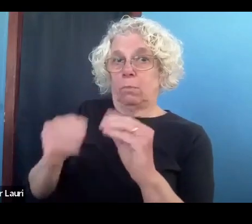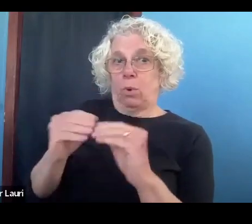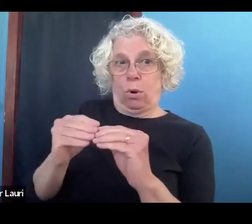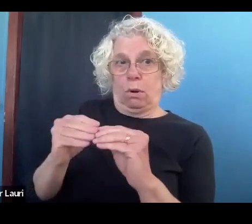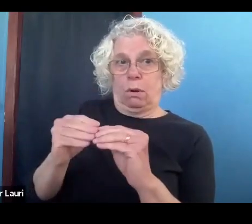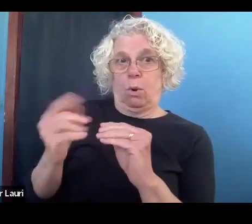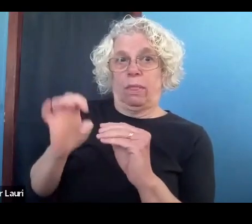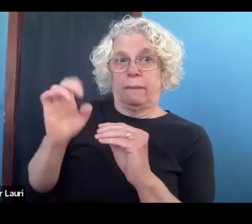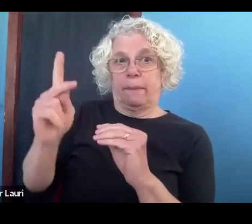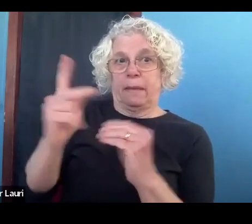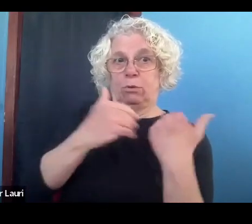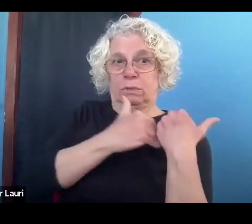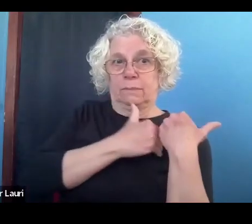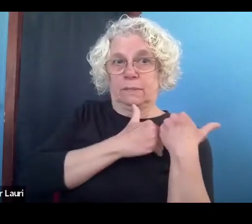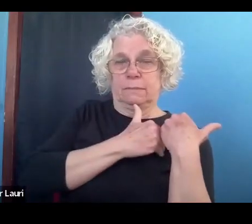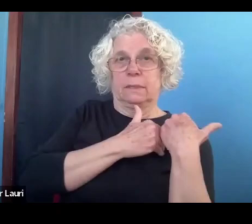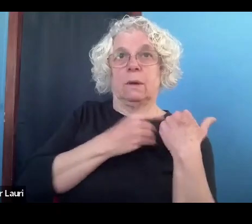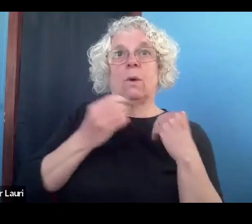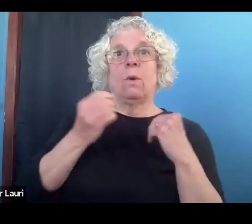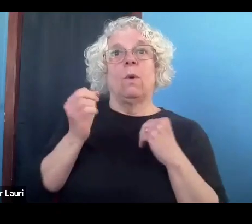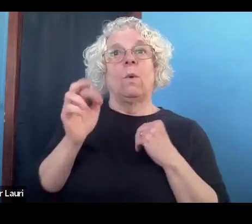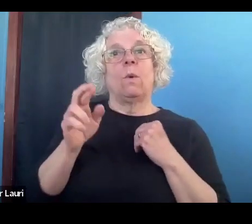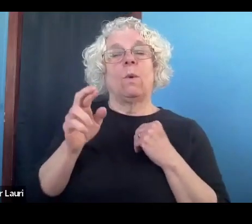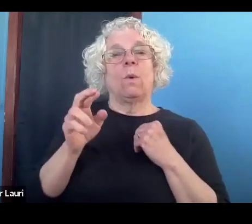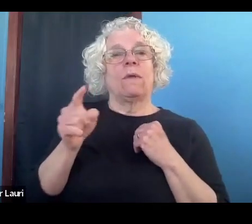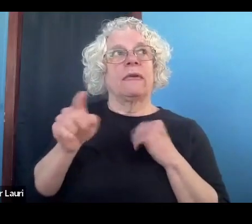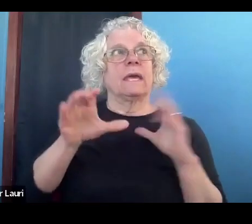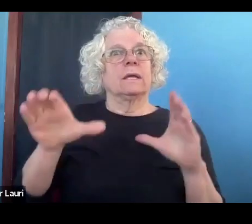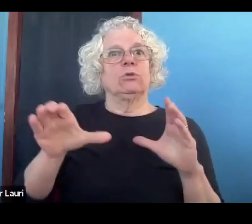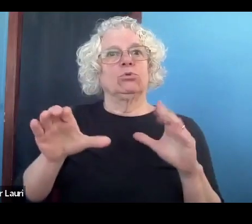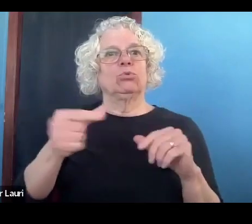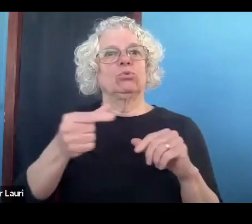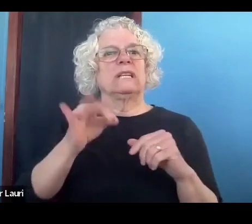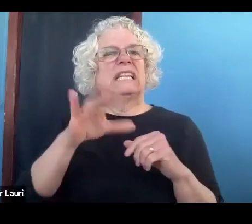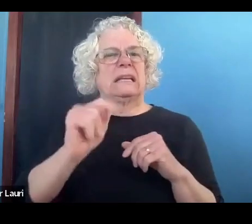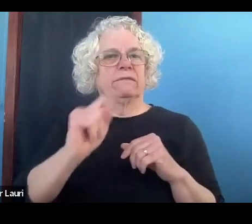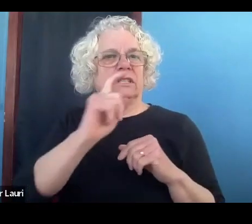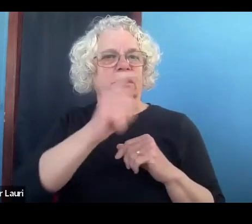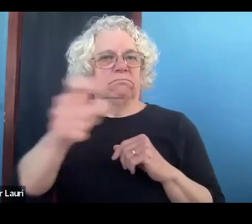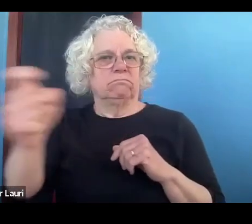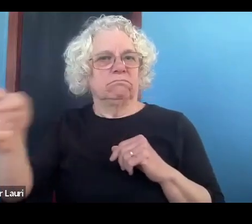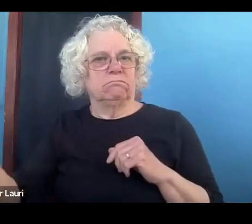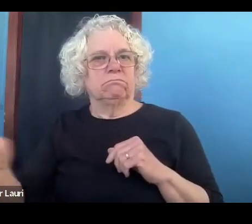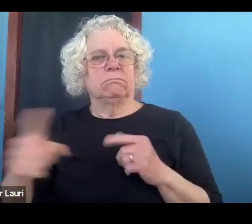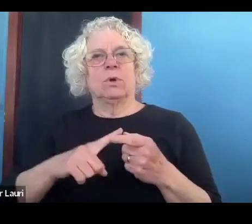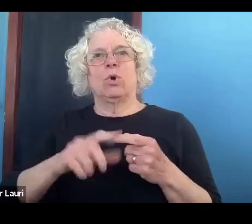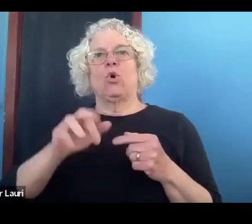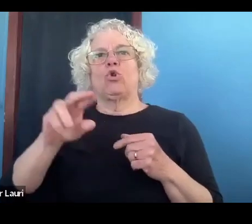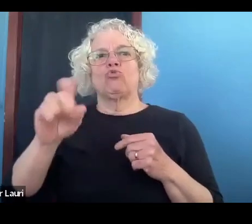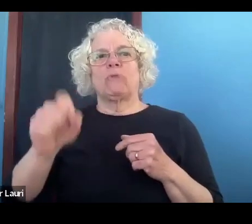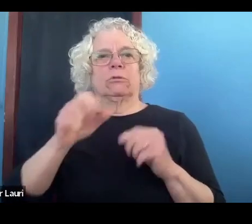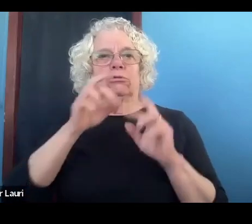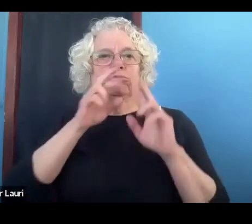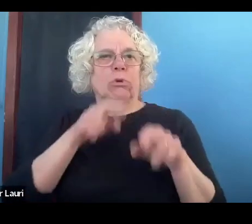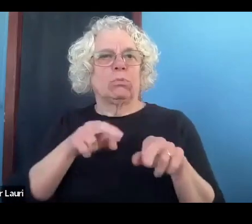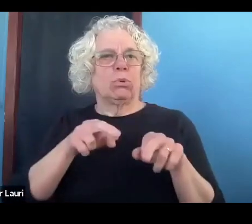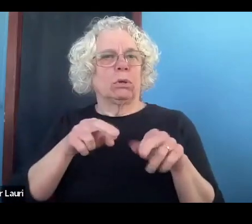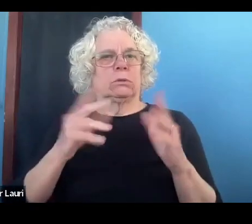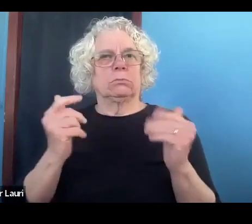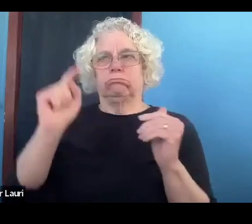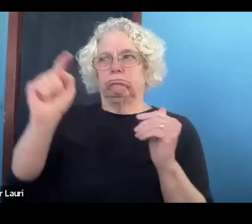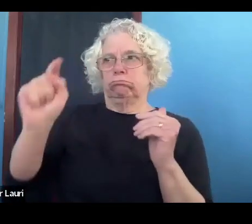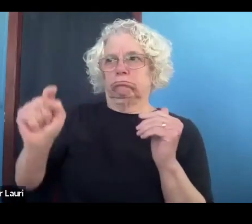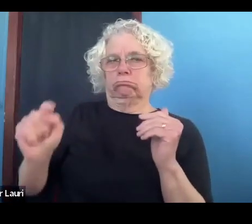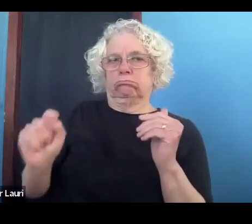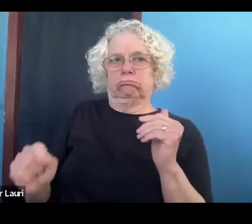might choose to have someone do any type of gift transactions or records, reports, and statements. So you can